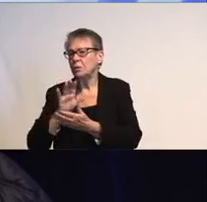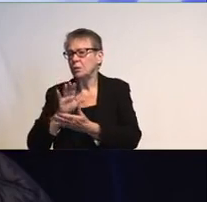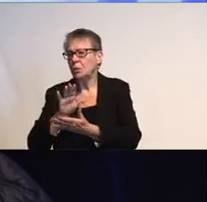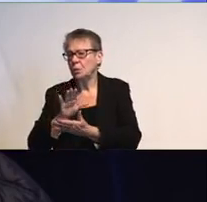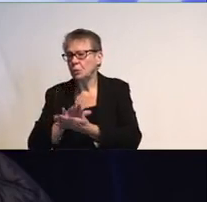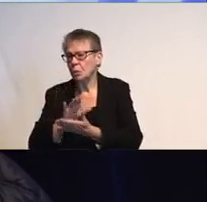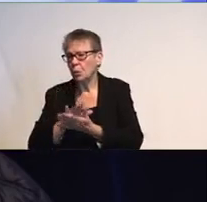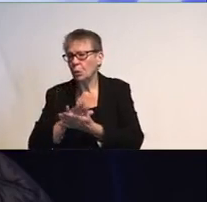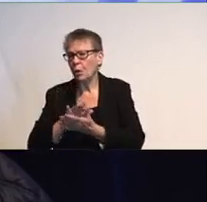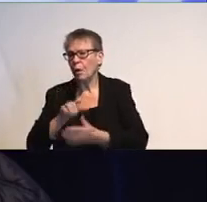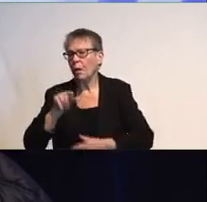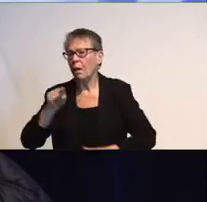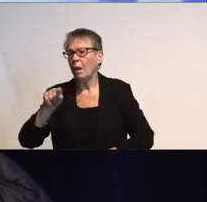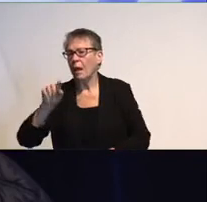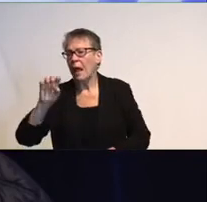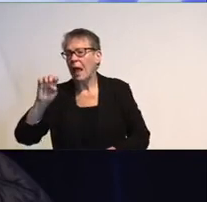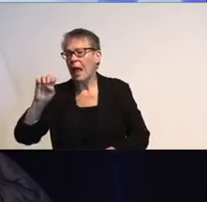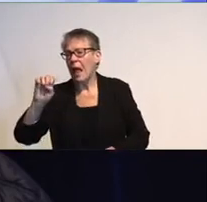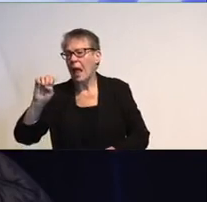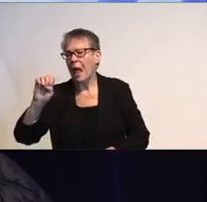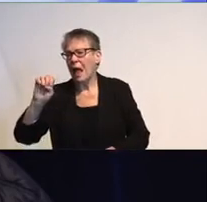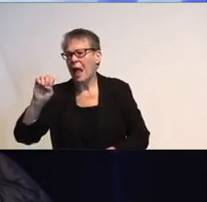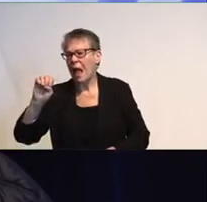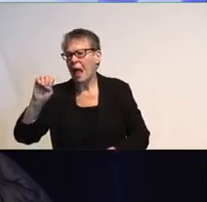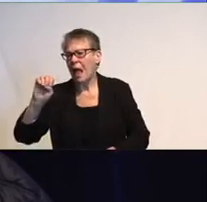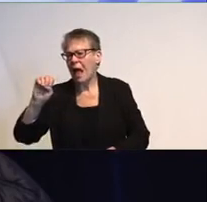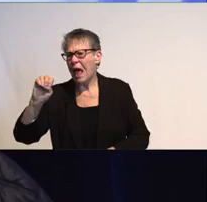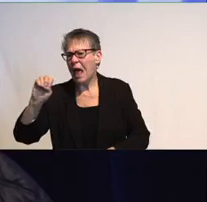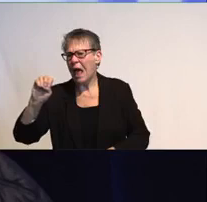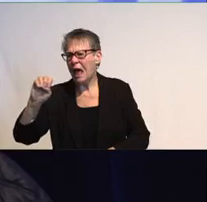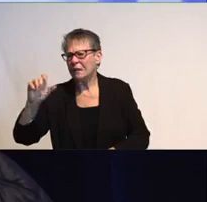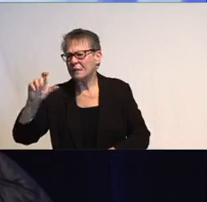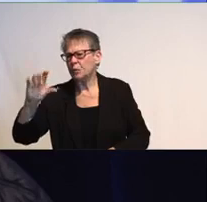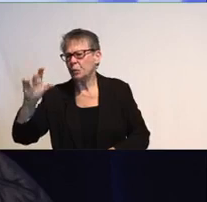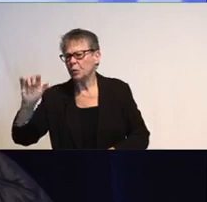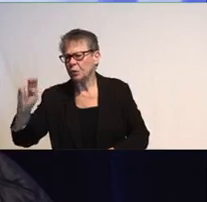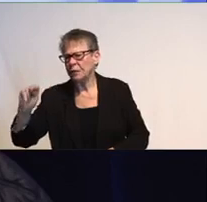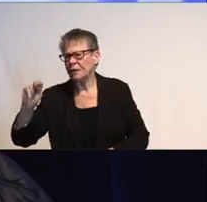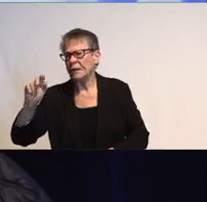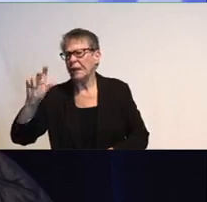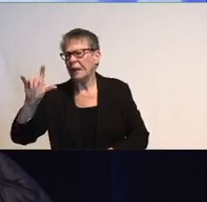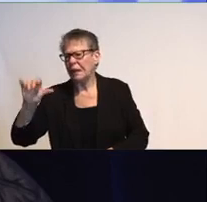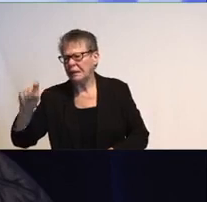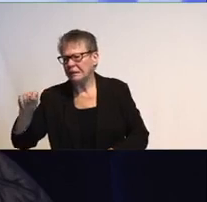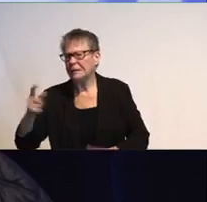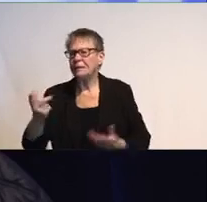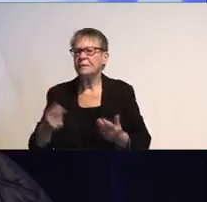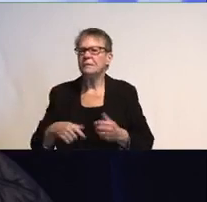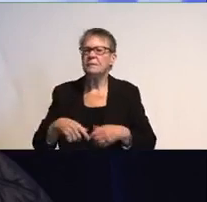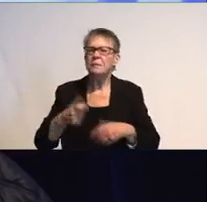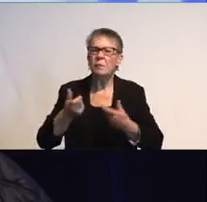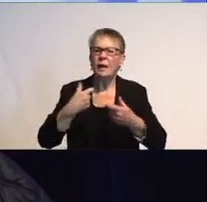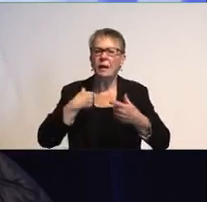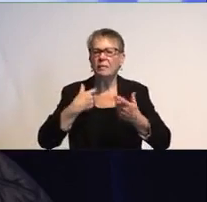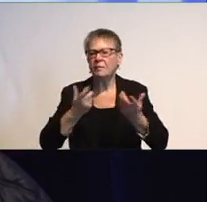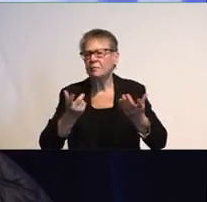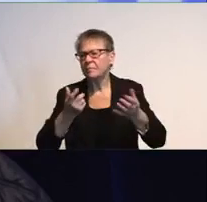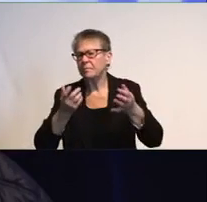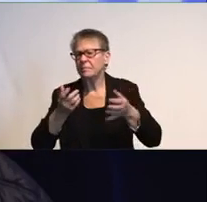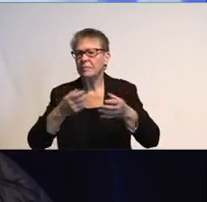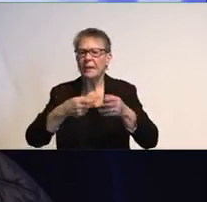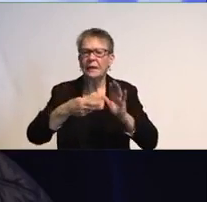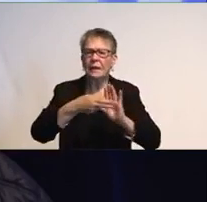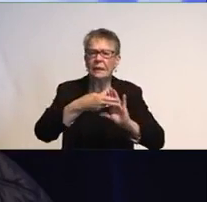school, only if they have an alternative diagnosis such as strep throat, influenza, or